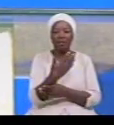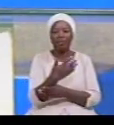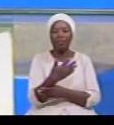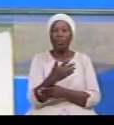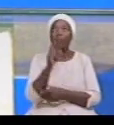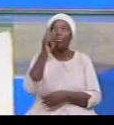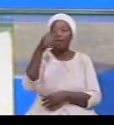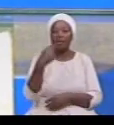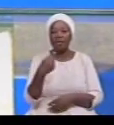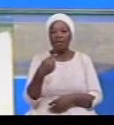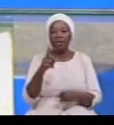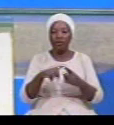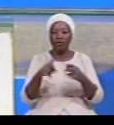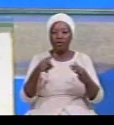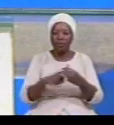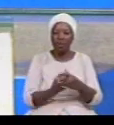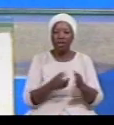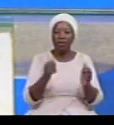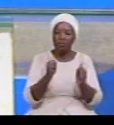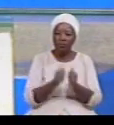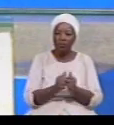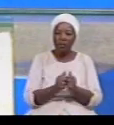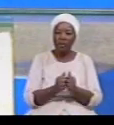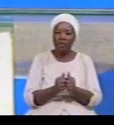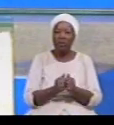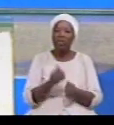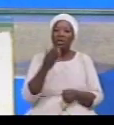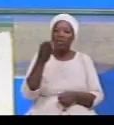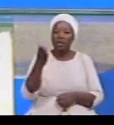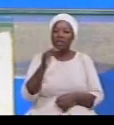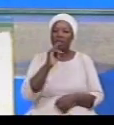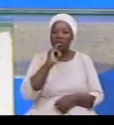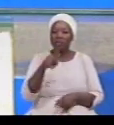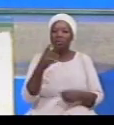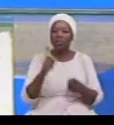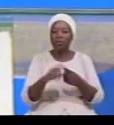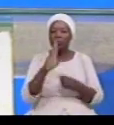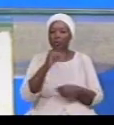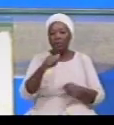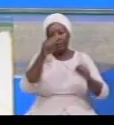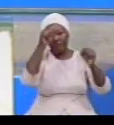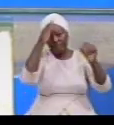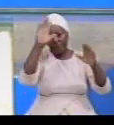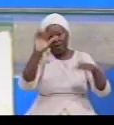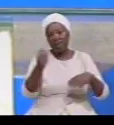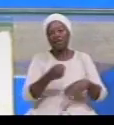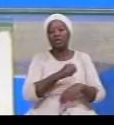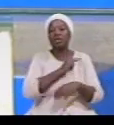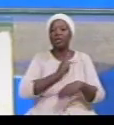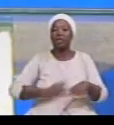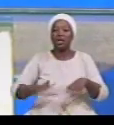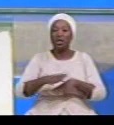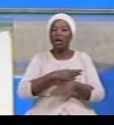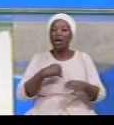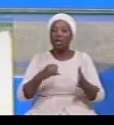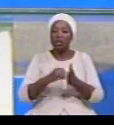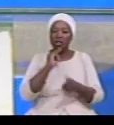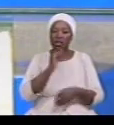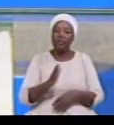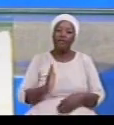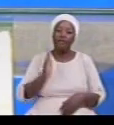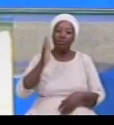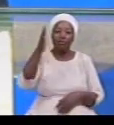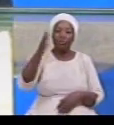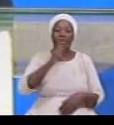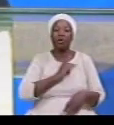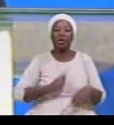to start with, there's going to be the Father's kingdom, and it is a future kingdom,